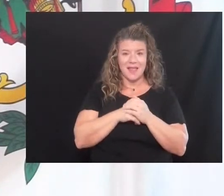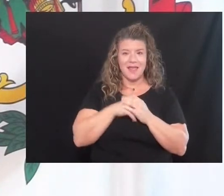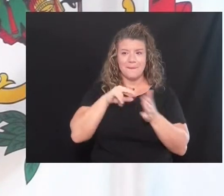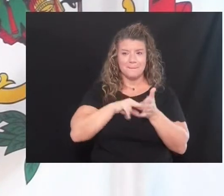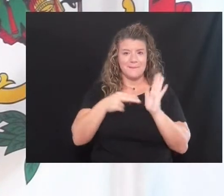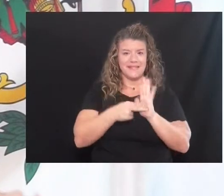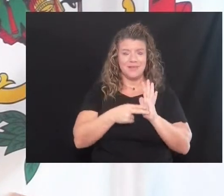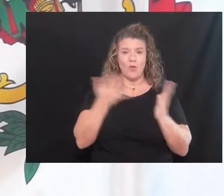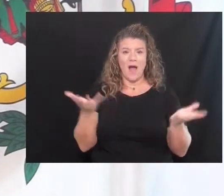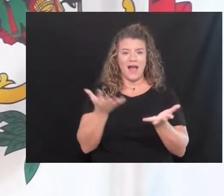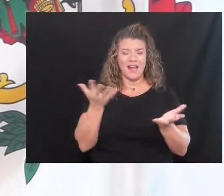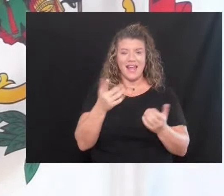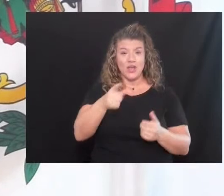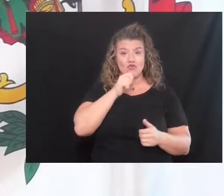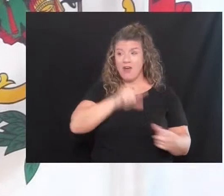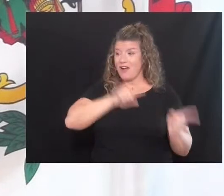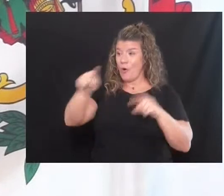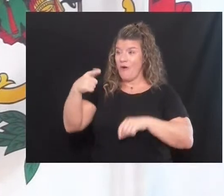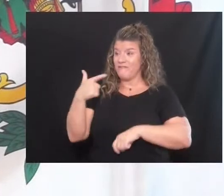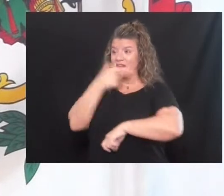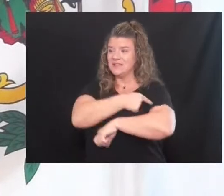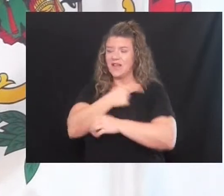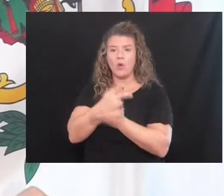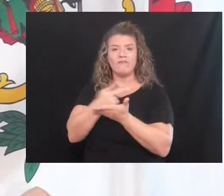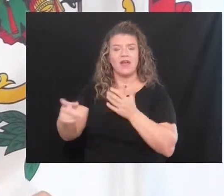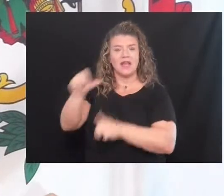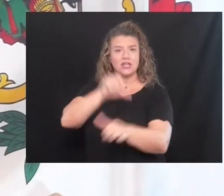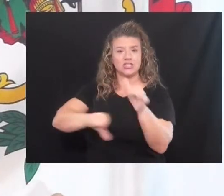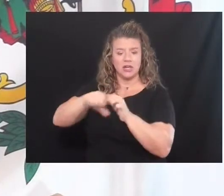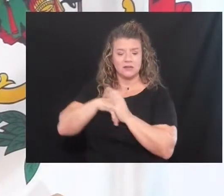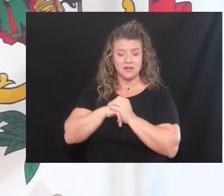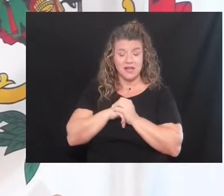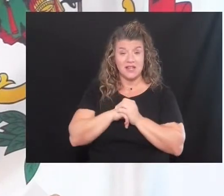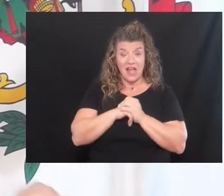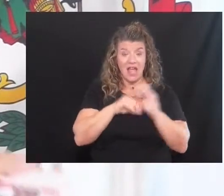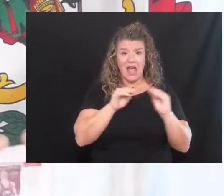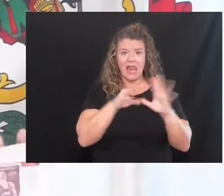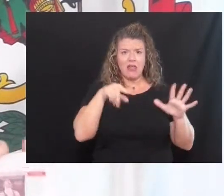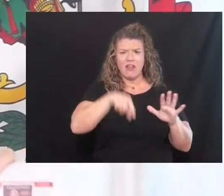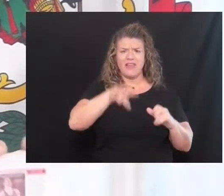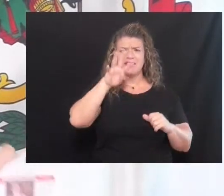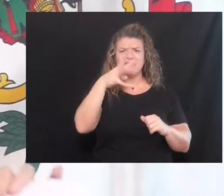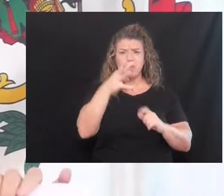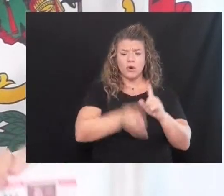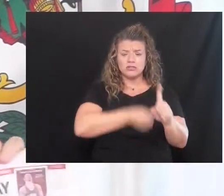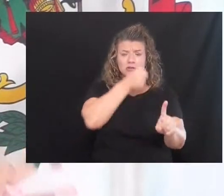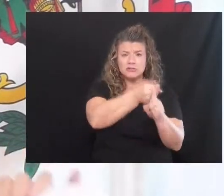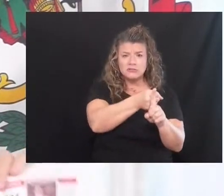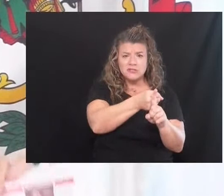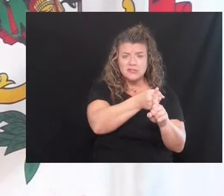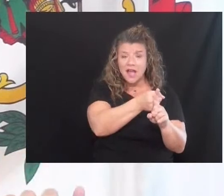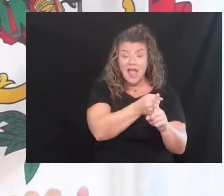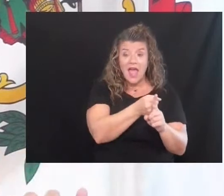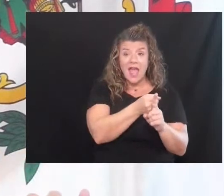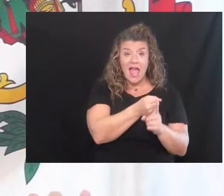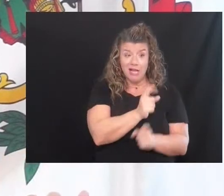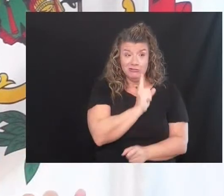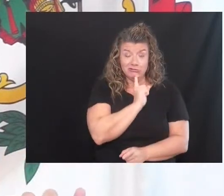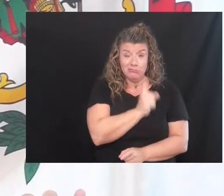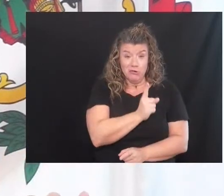vaccinated. And then it says clearly here, this is our 4th surge, and it didn't have to